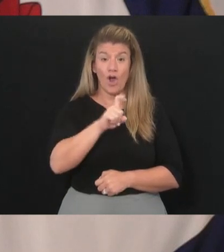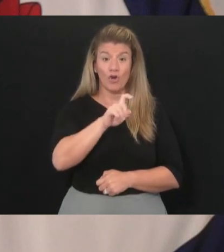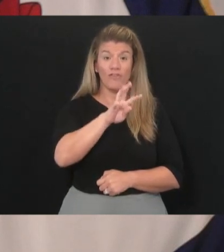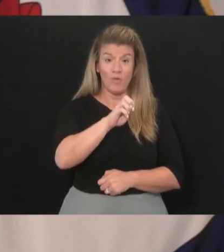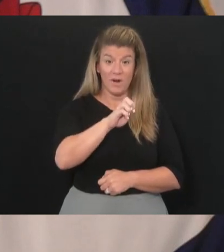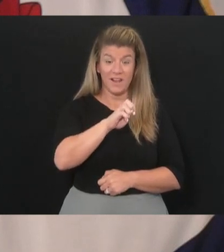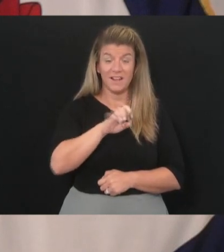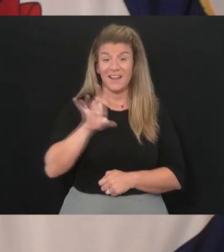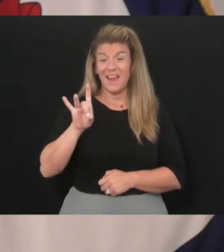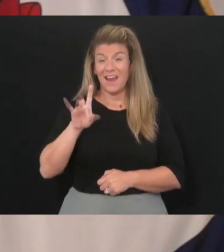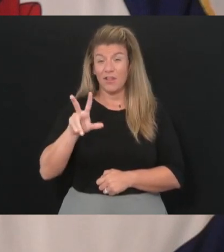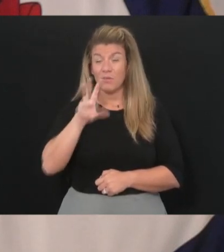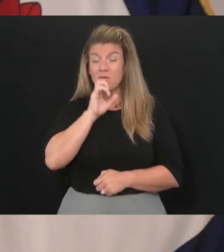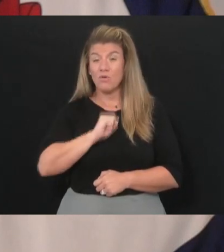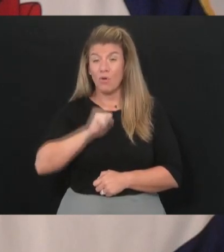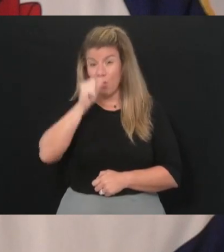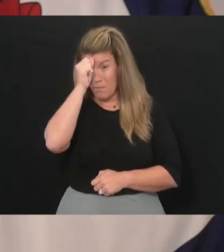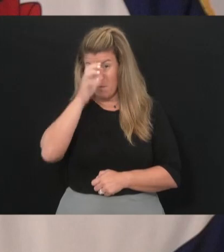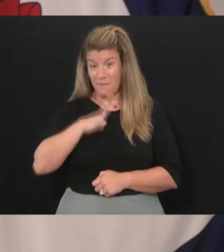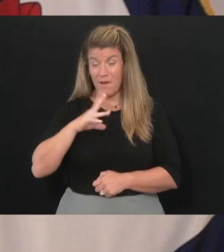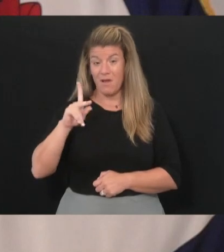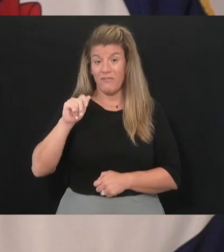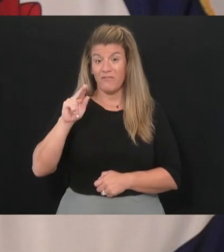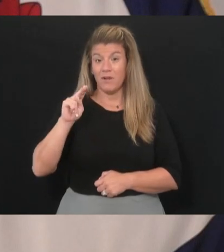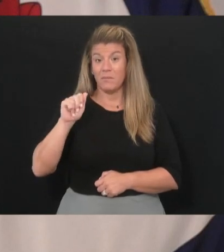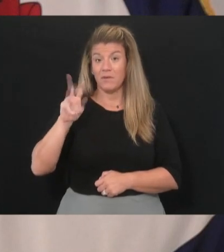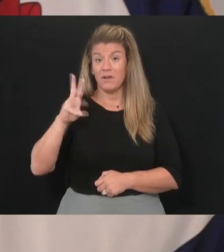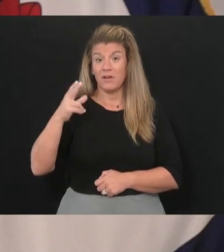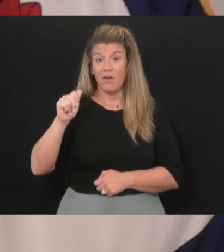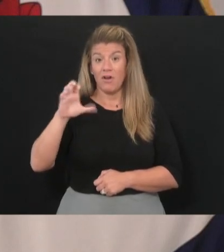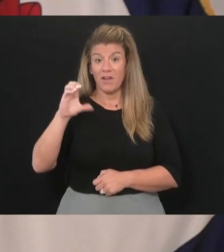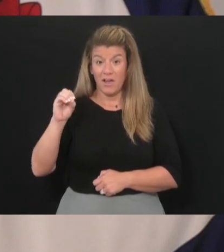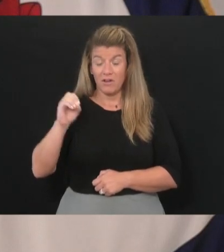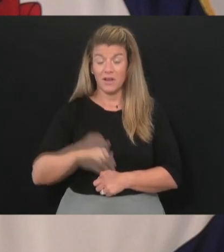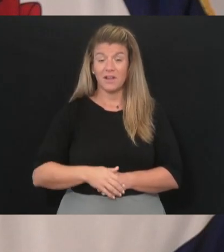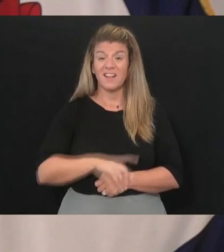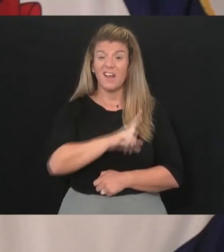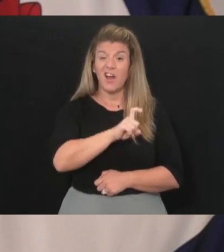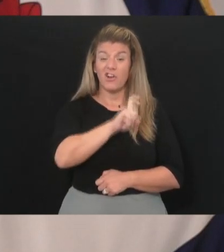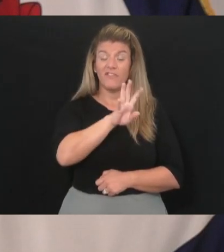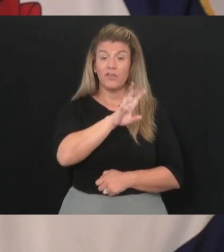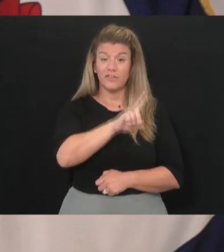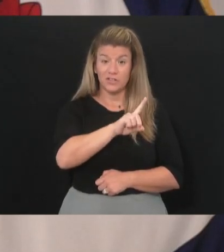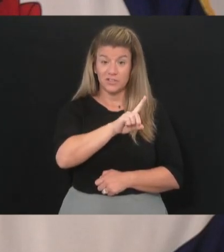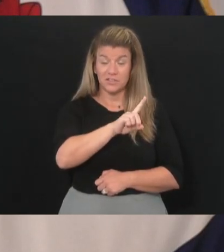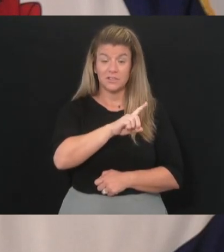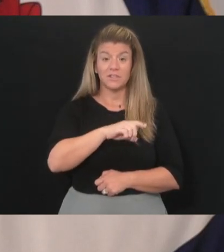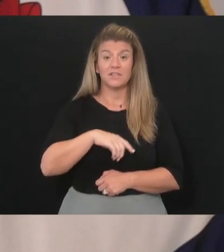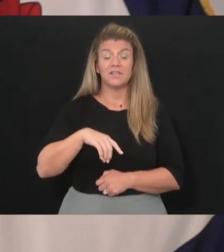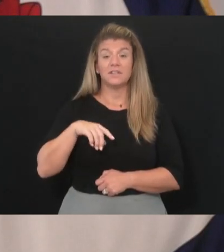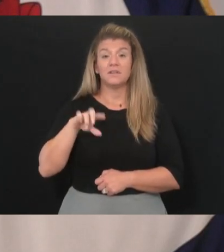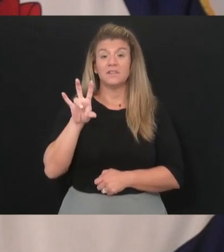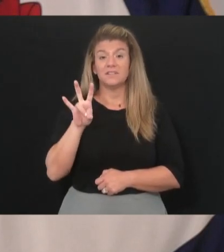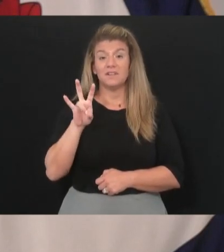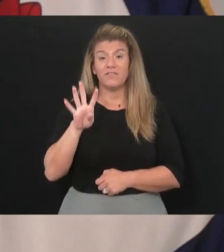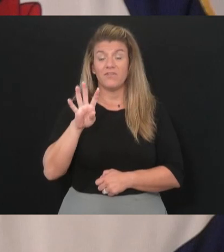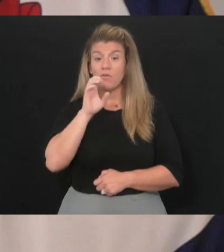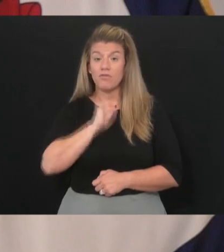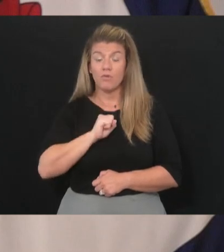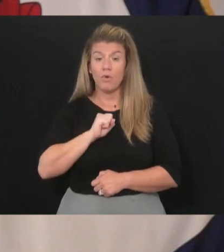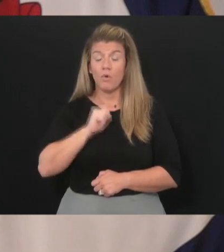an 83-year-old male from Kanawha County, and the 141st death, a